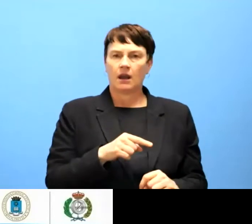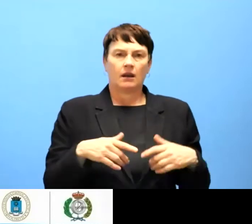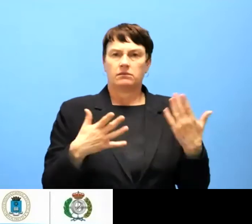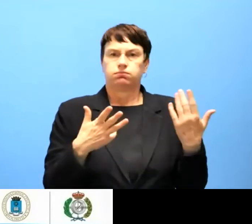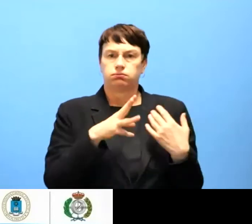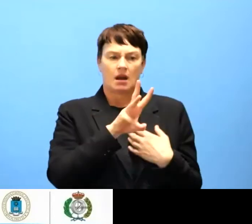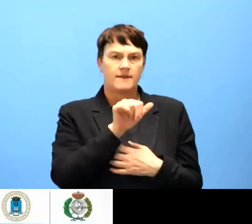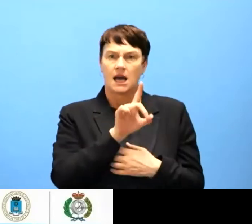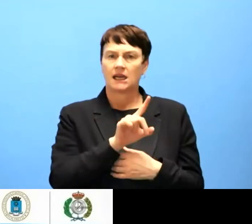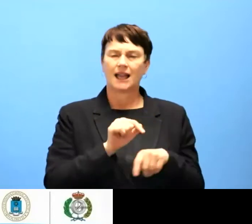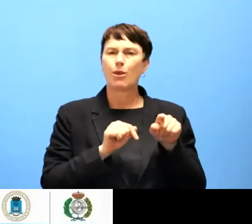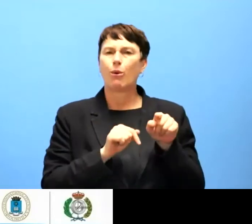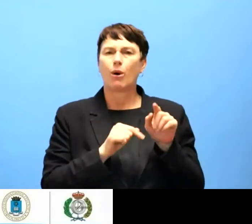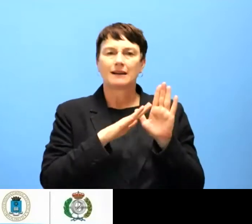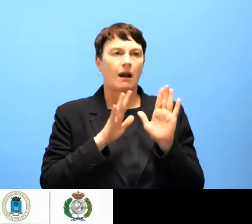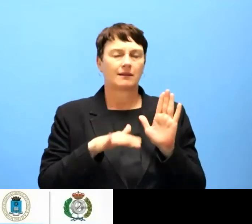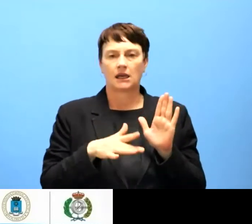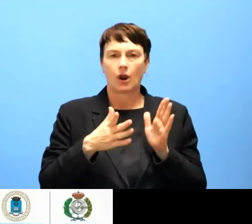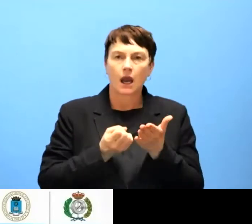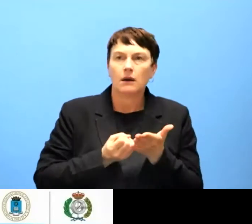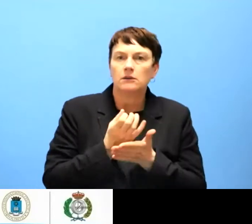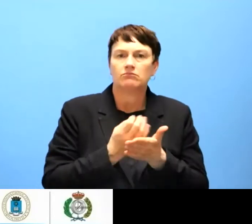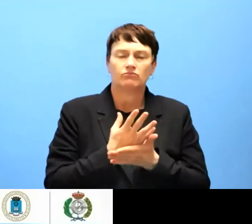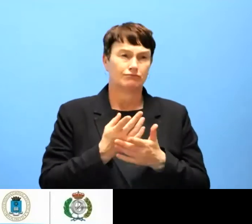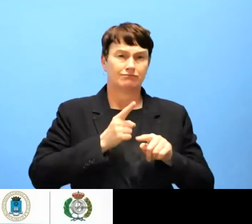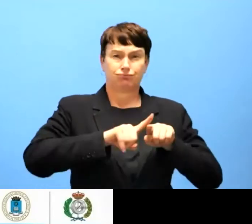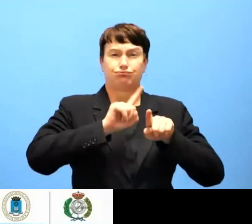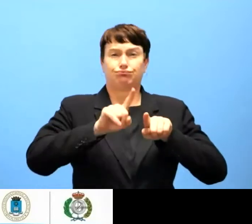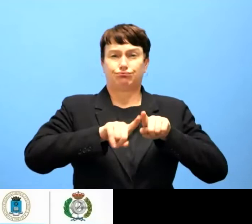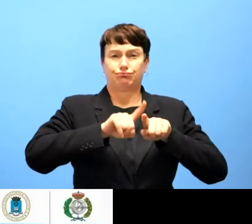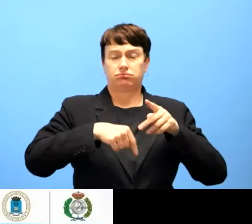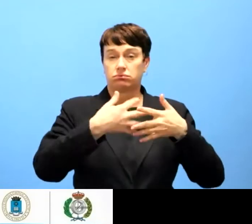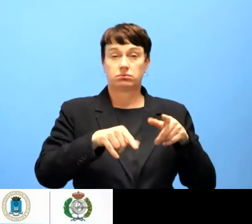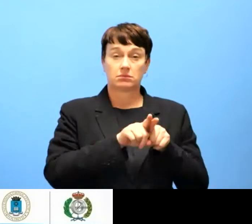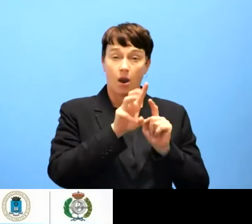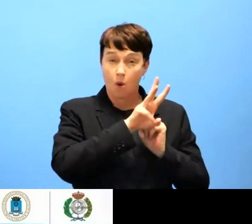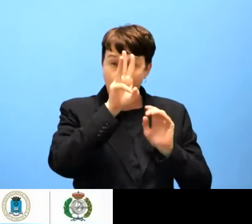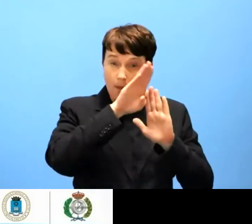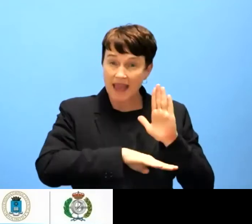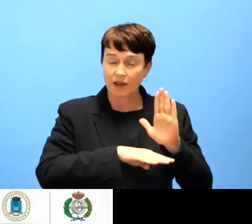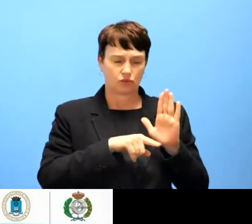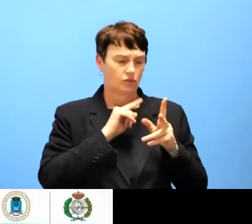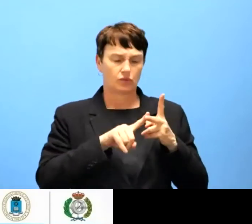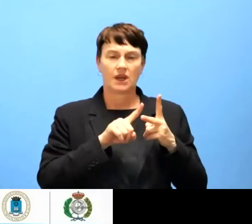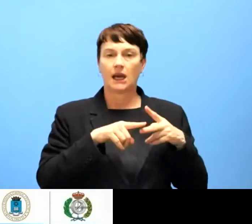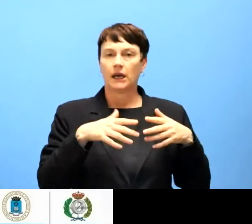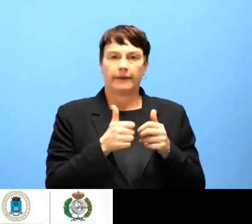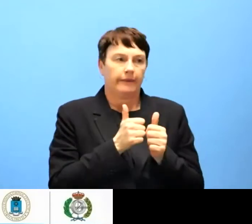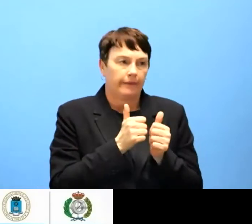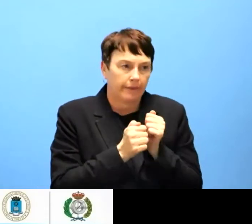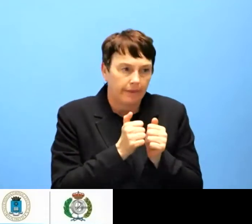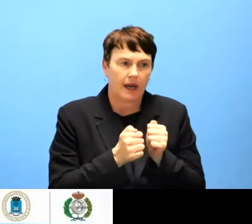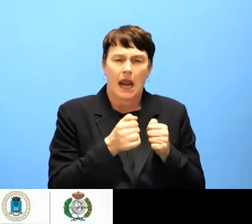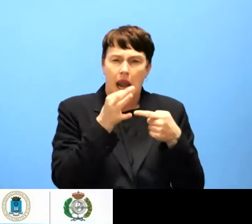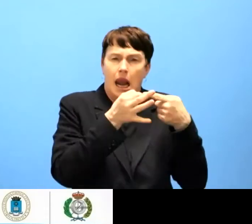systems, to non-existing future ICT technology, and we cannot be so precise in the testing